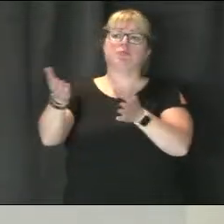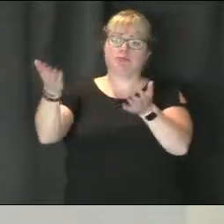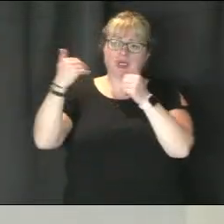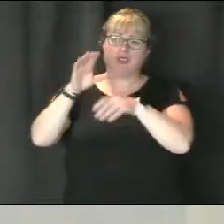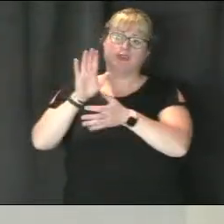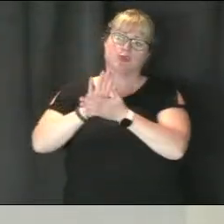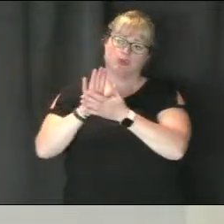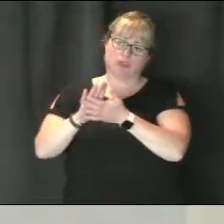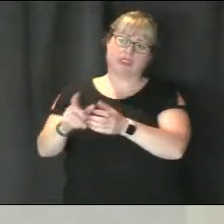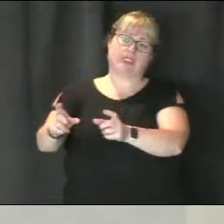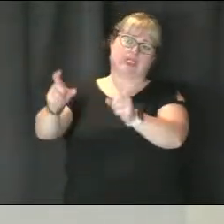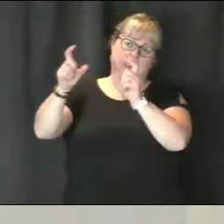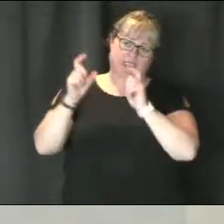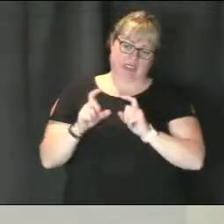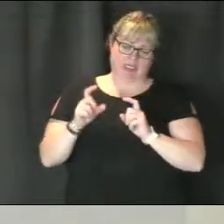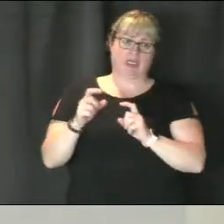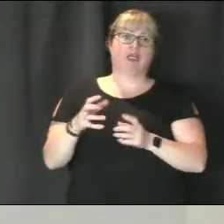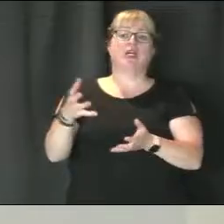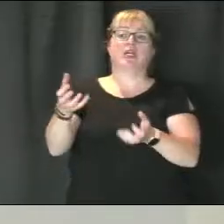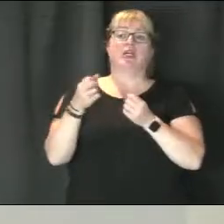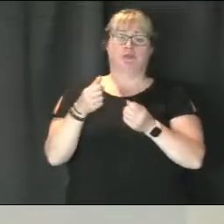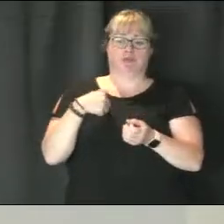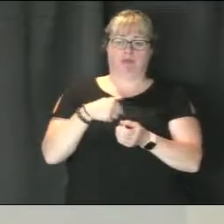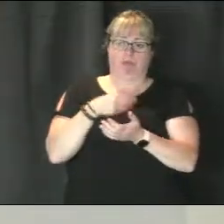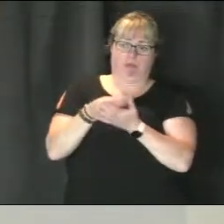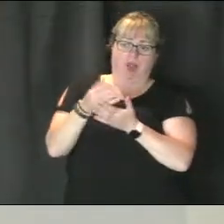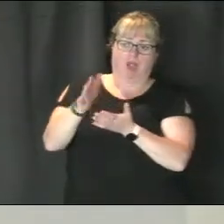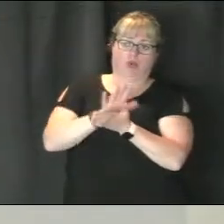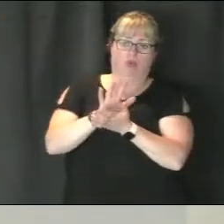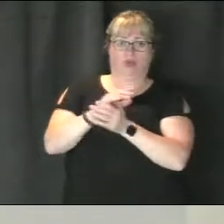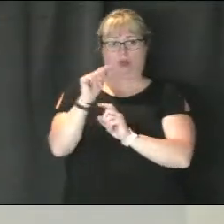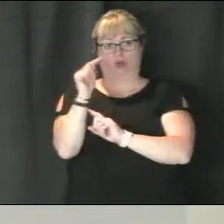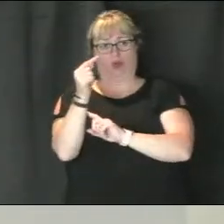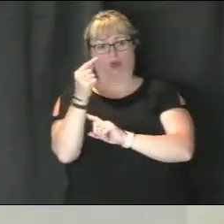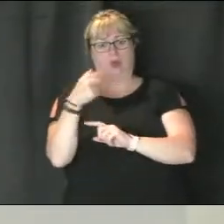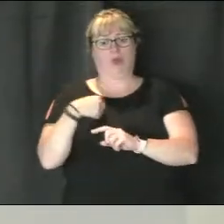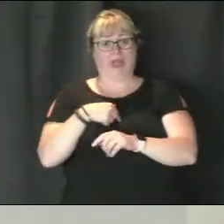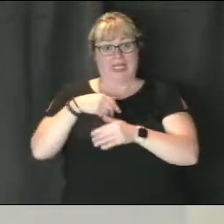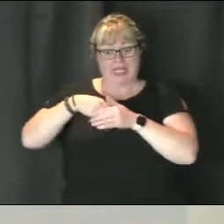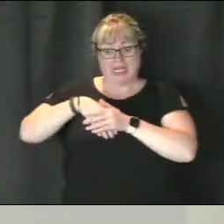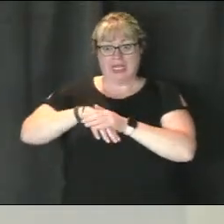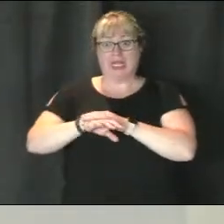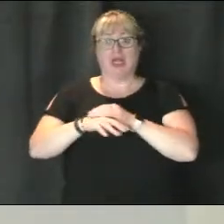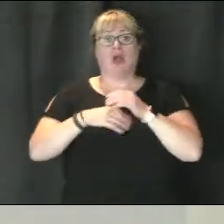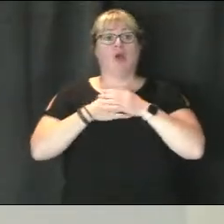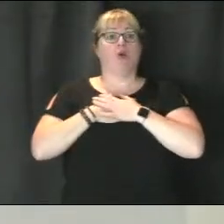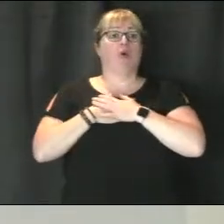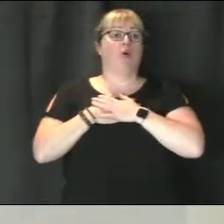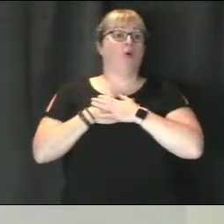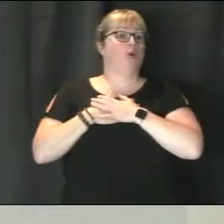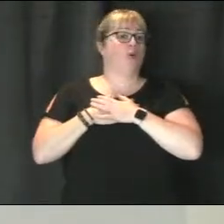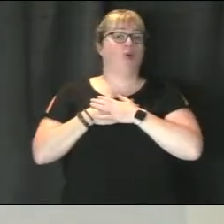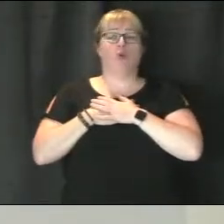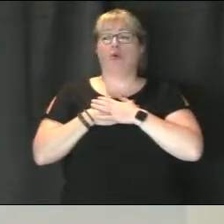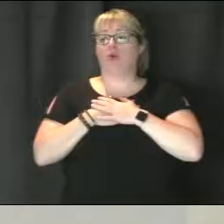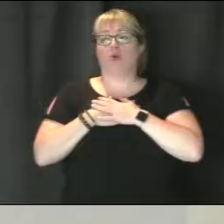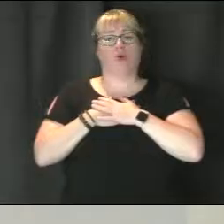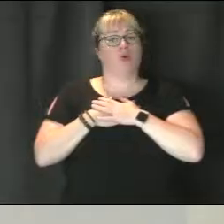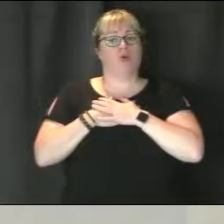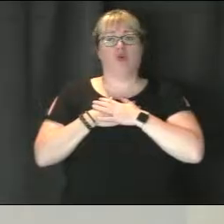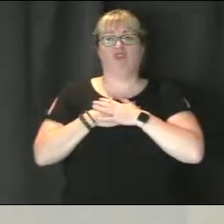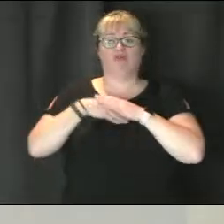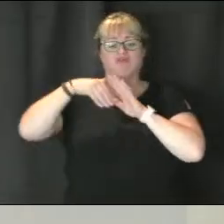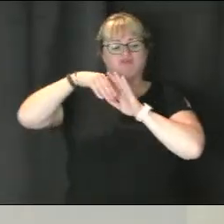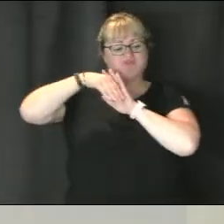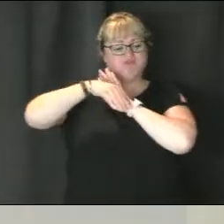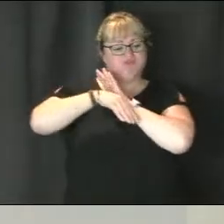us. And we got it for $1. And when we went into the school, my God, if you ever saw how run down it